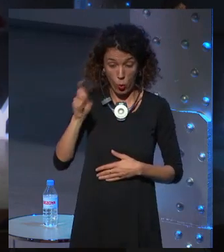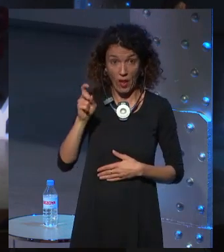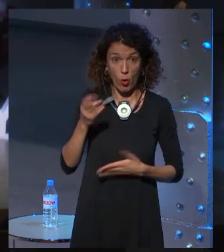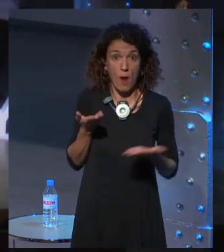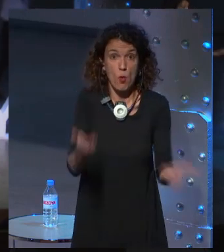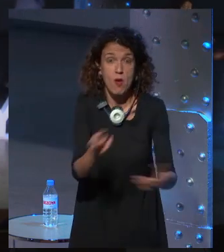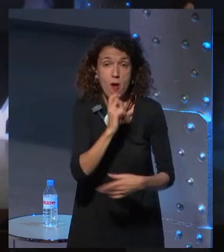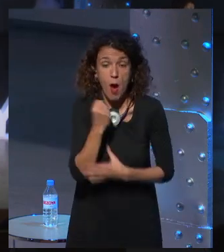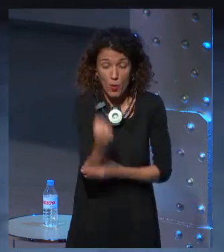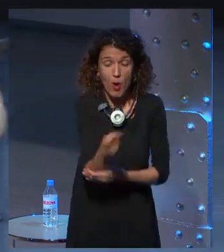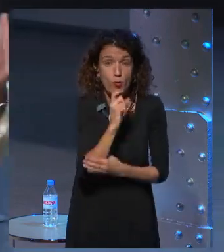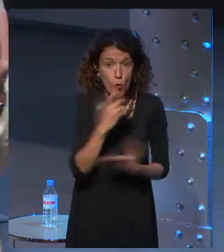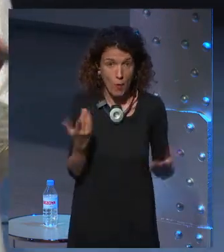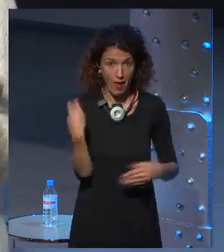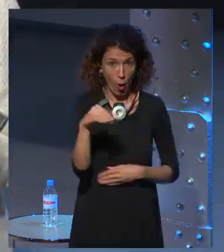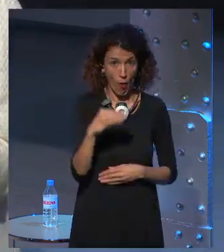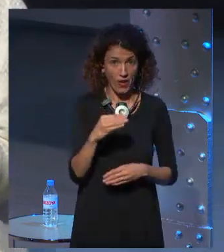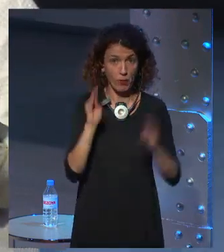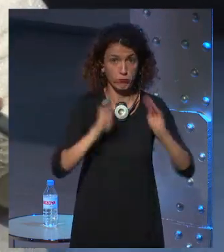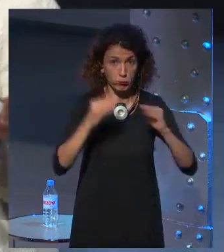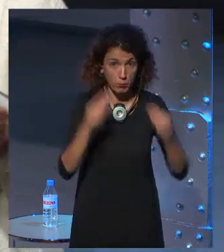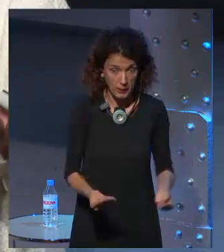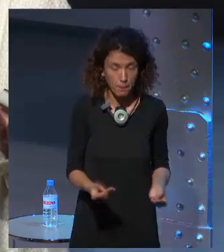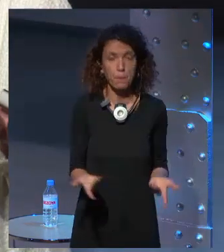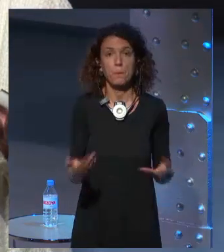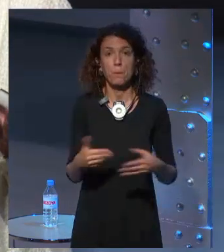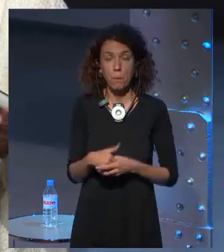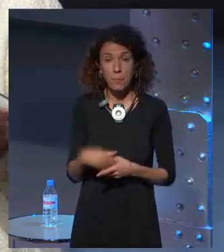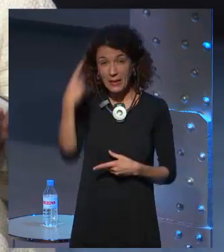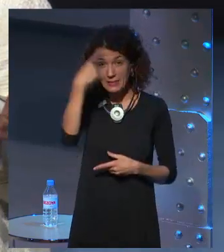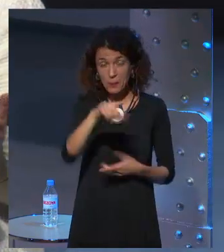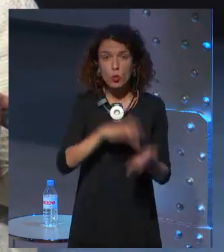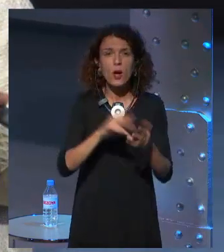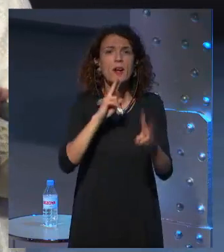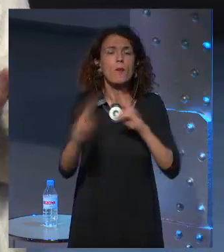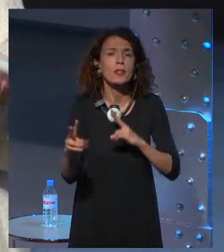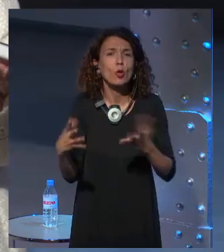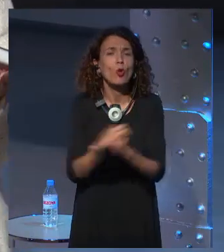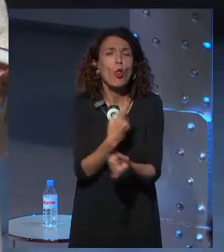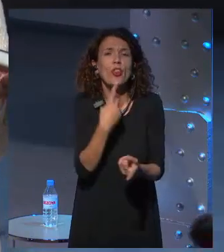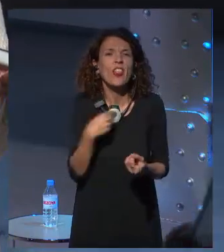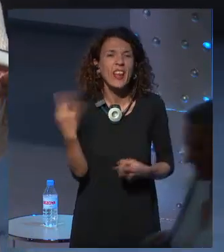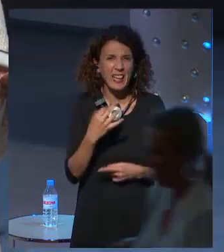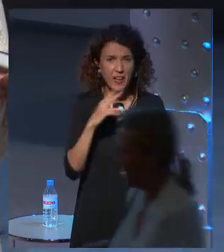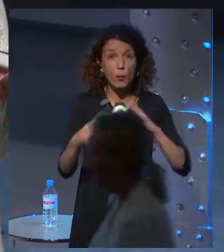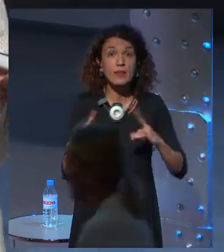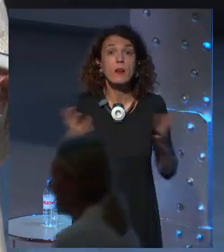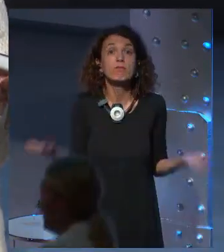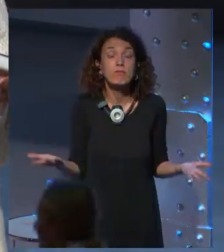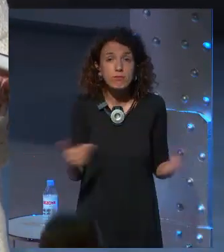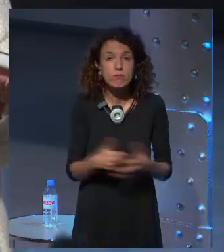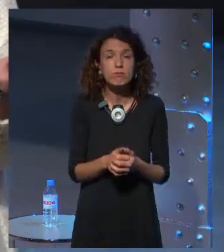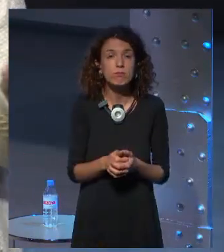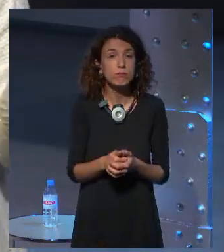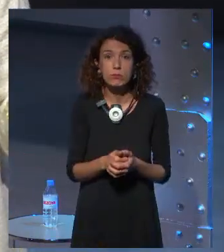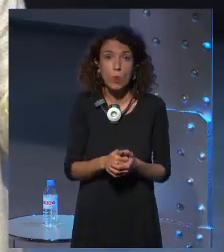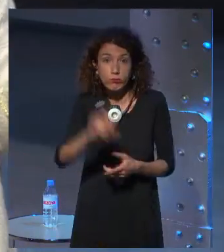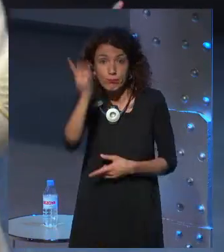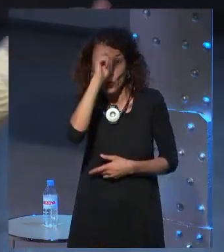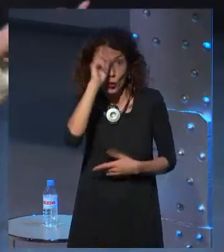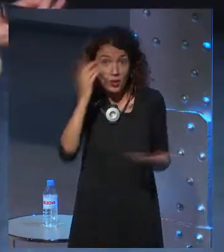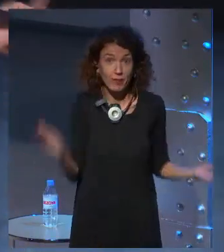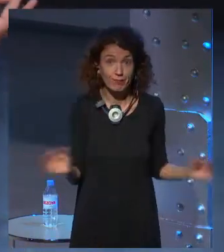them? So what's the common response to that? It's actually, we don't know,